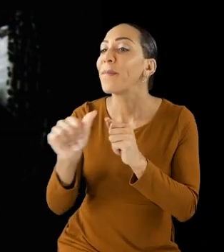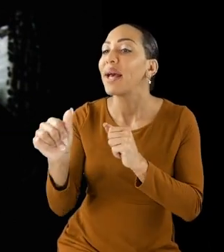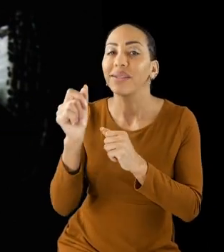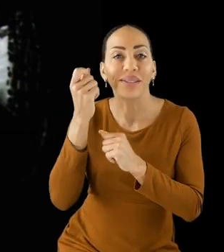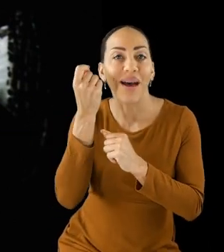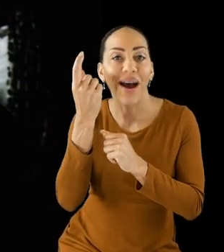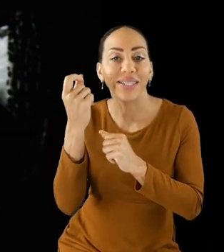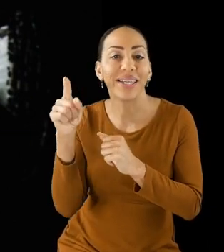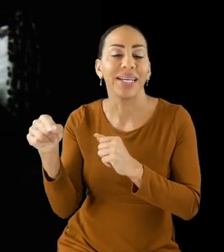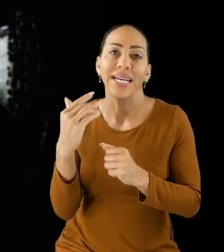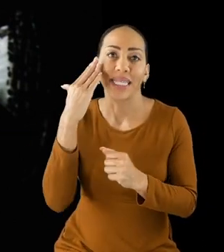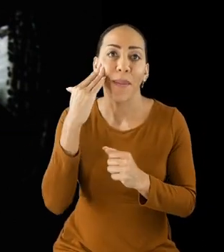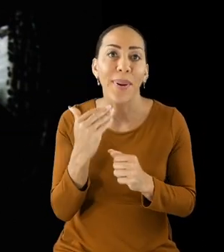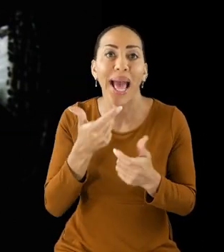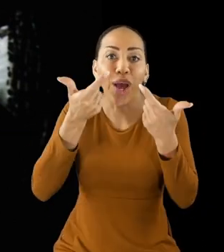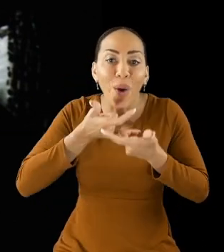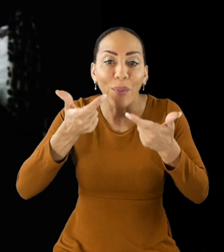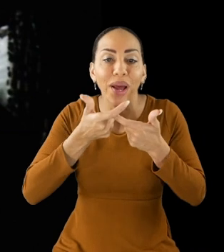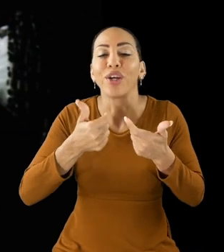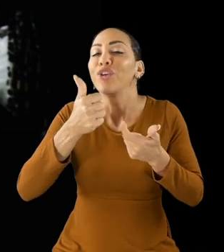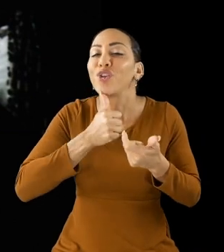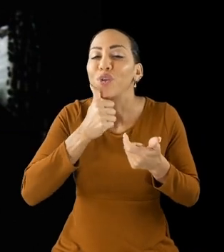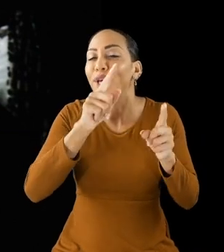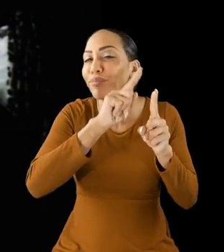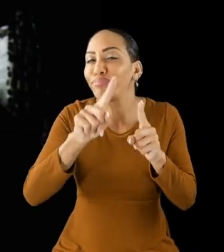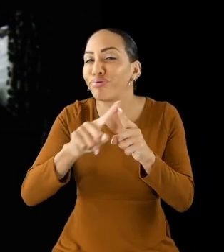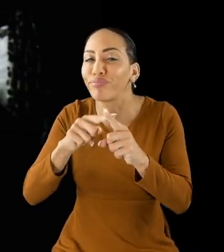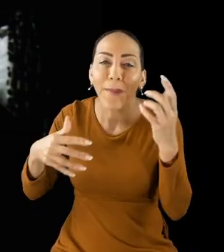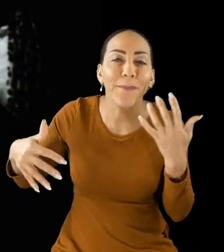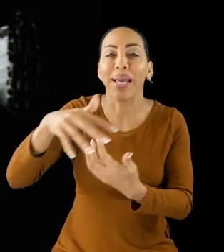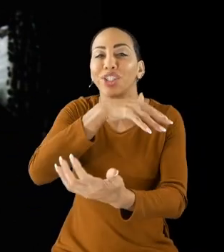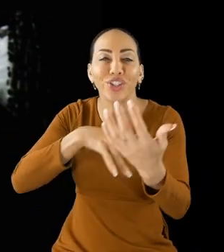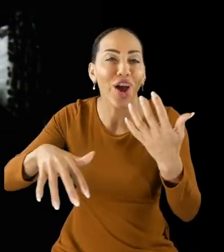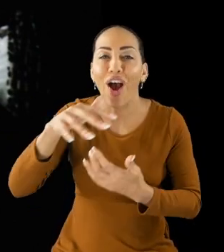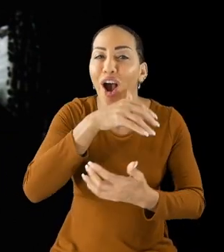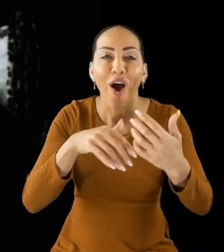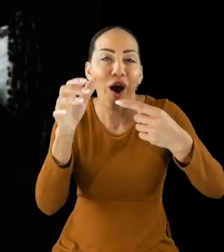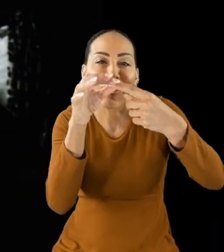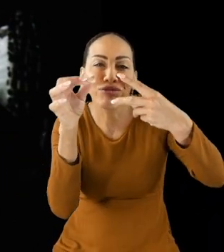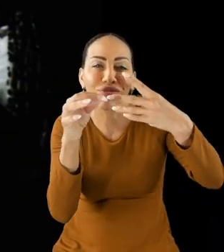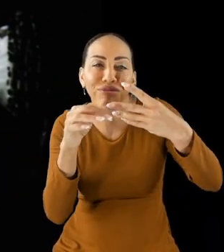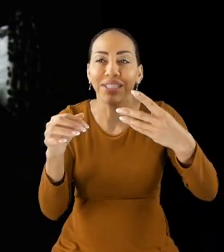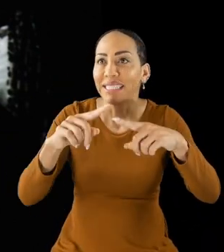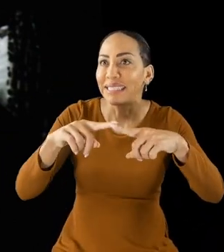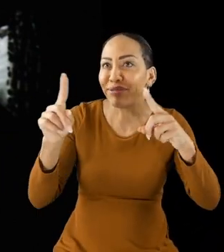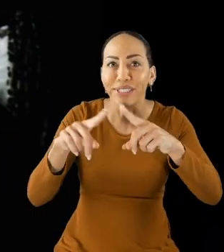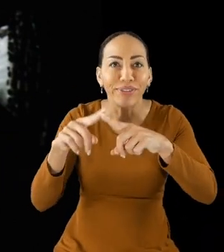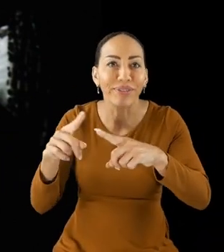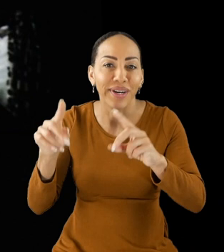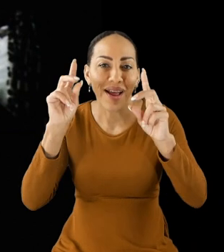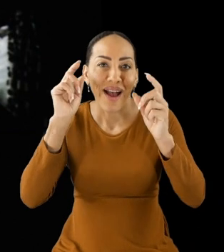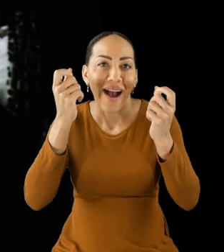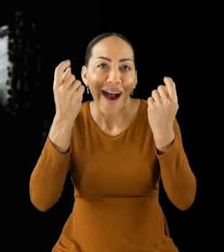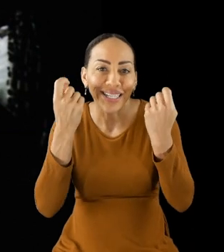best scenes and ideas. It's a black comedy using multiple genres. It's a real kind of mashup because all these